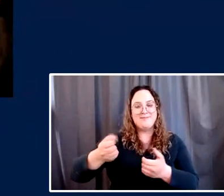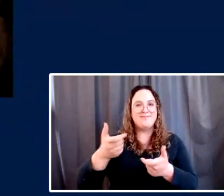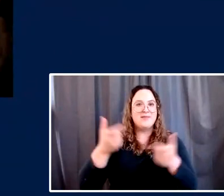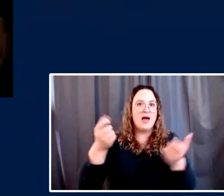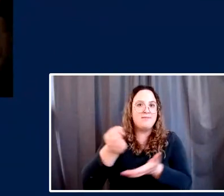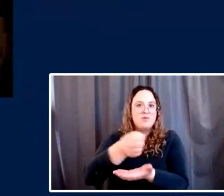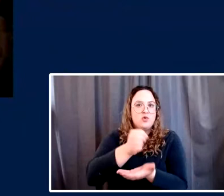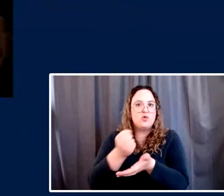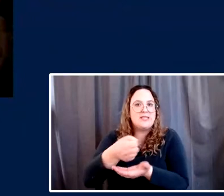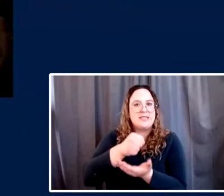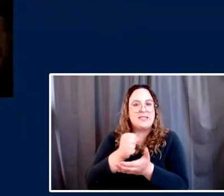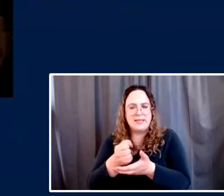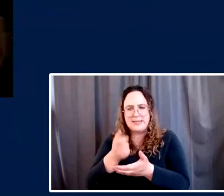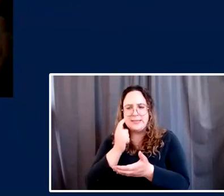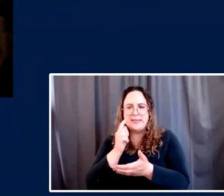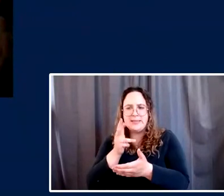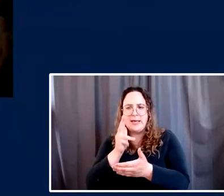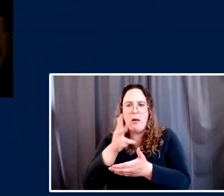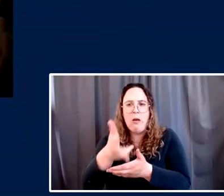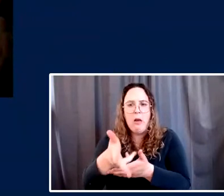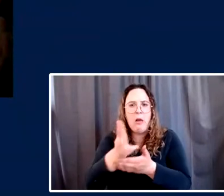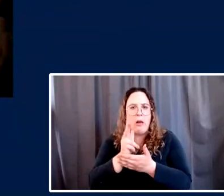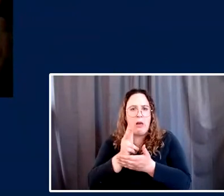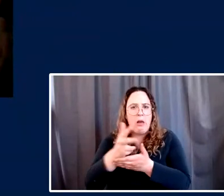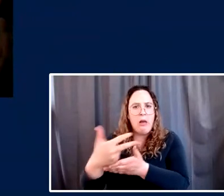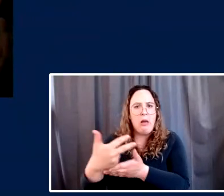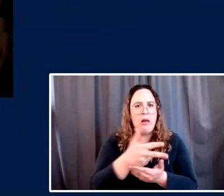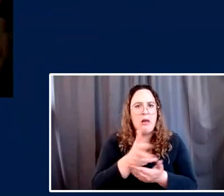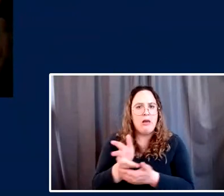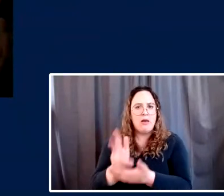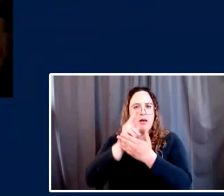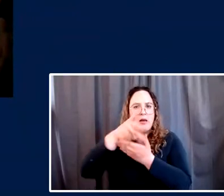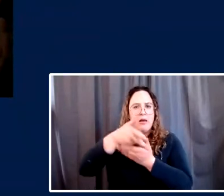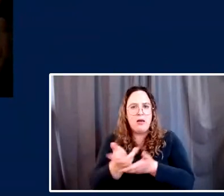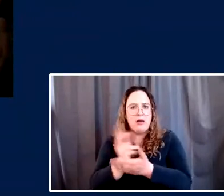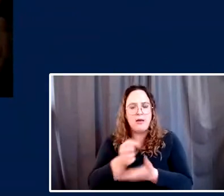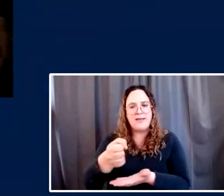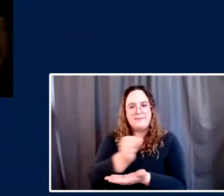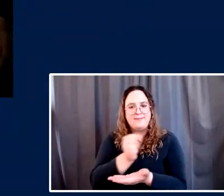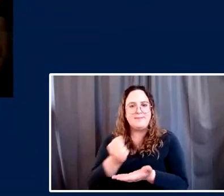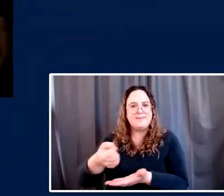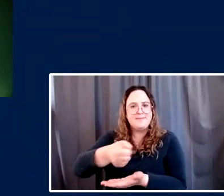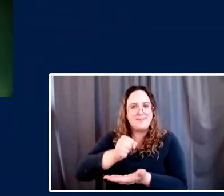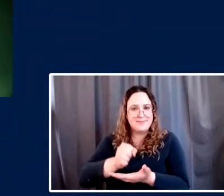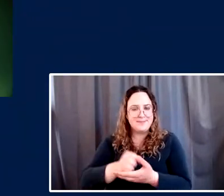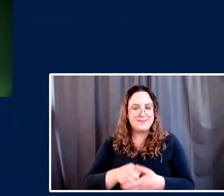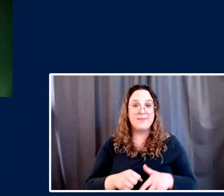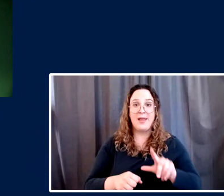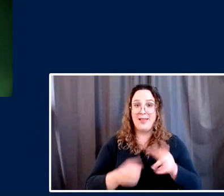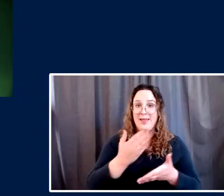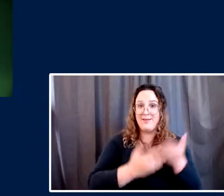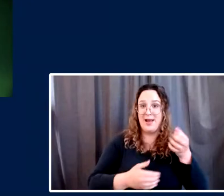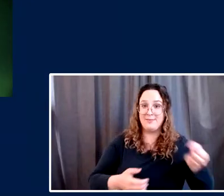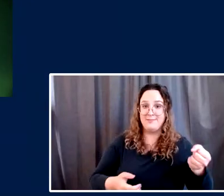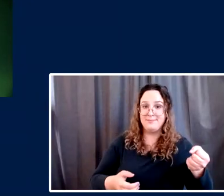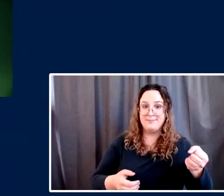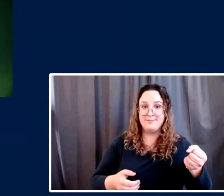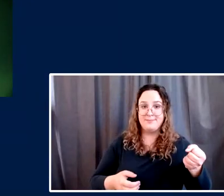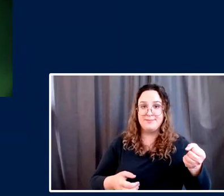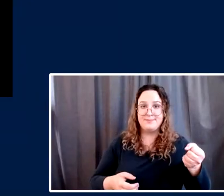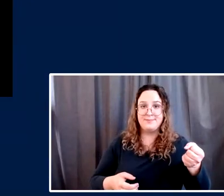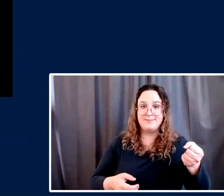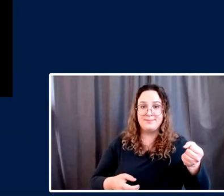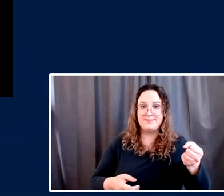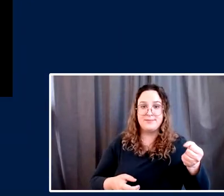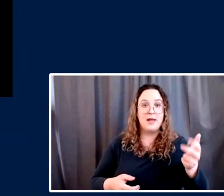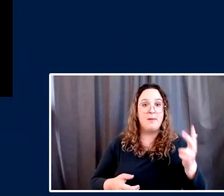forward, backwards, lateral left, lateral right, turn left, turn right. And then in my left hand I have the joystick that controls the vertical,